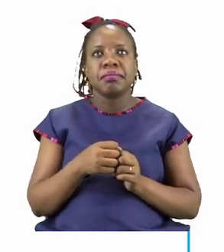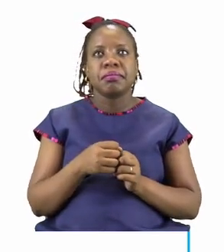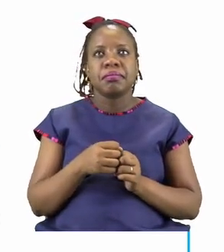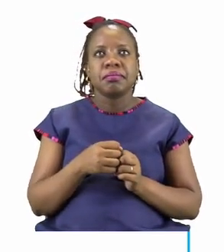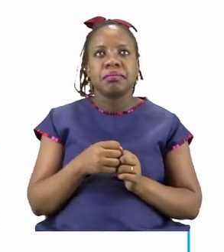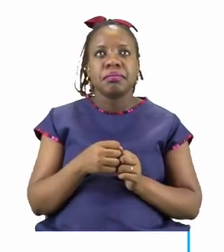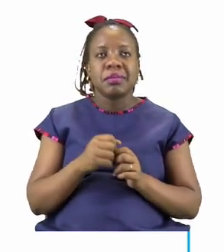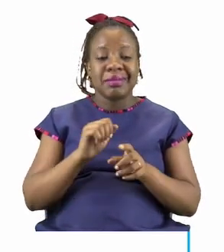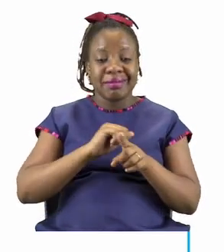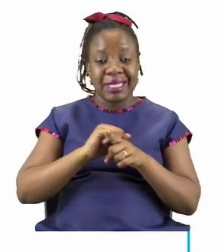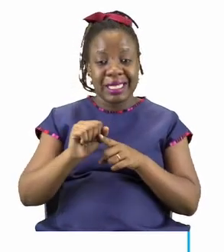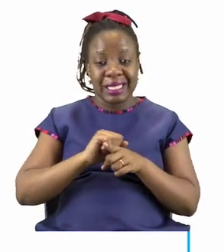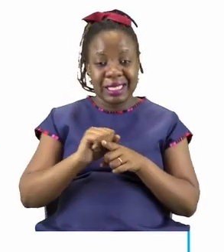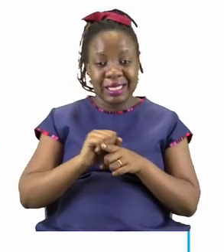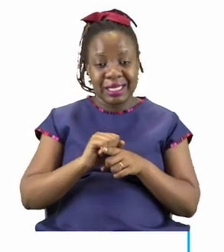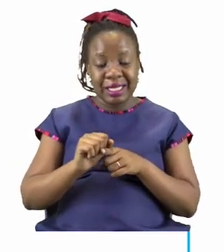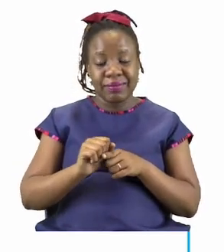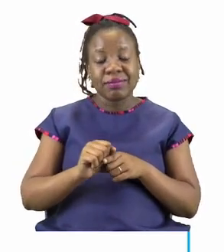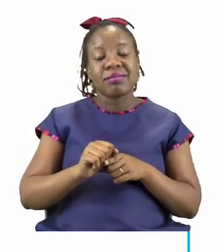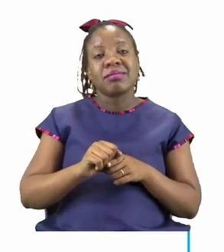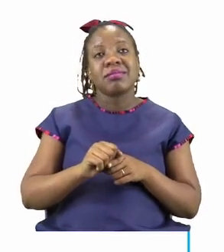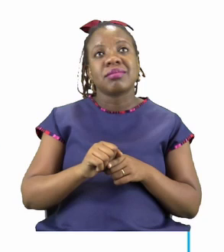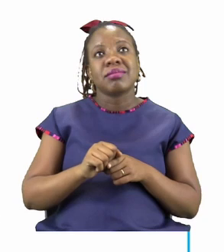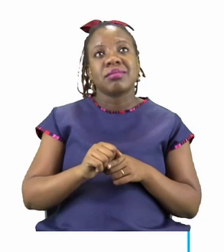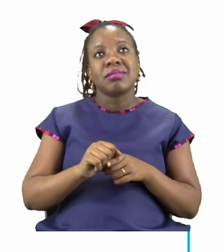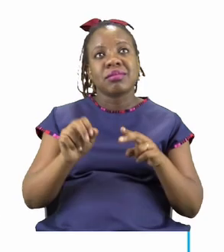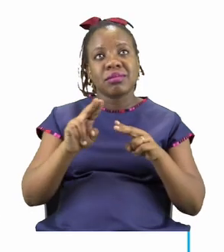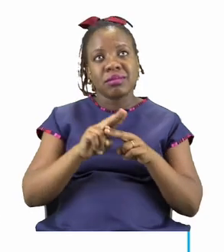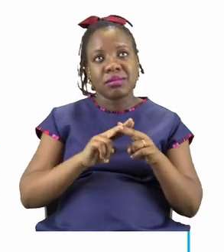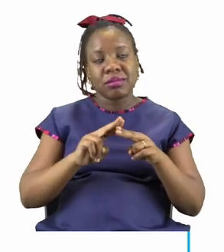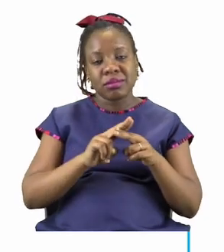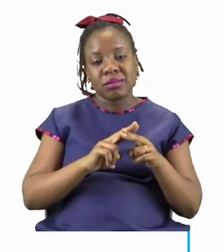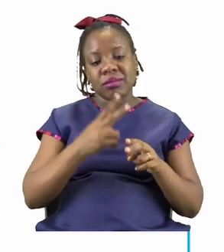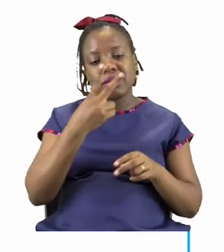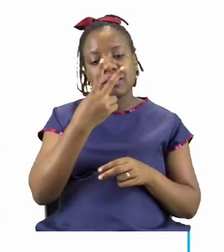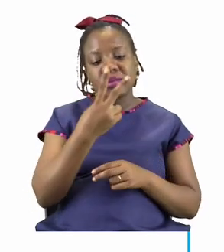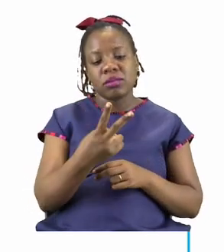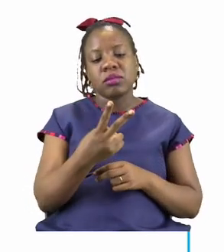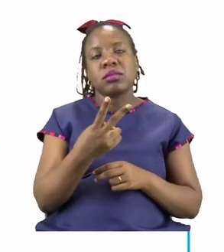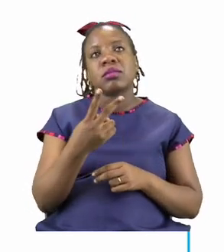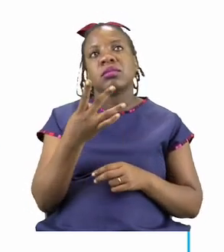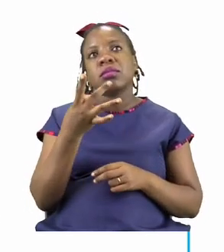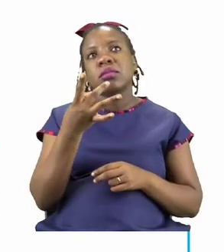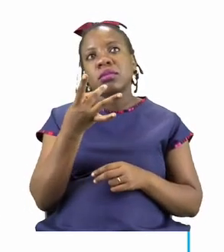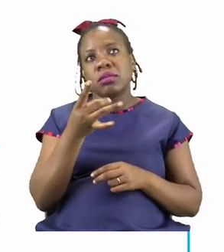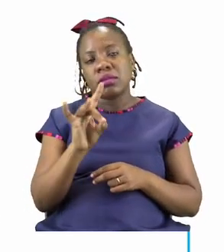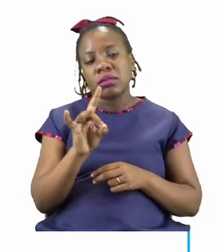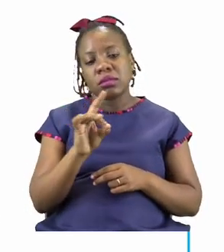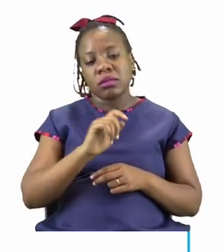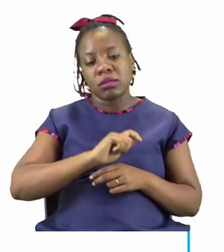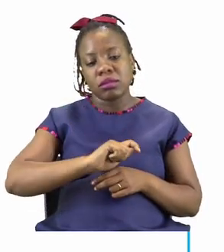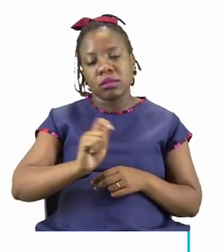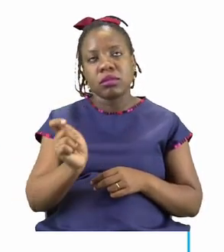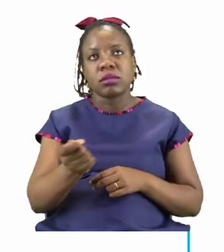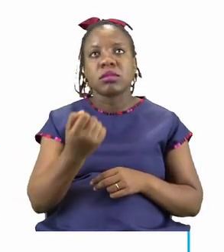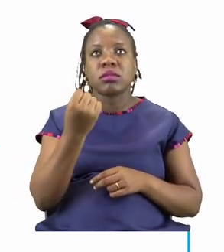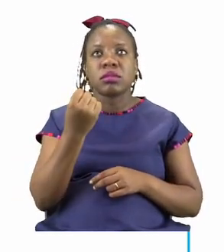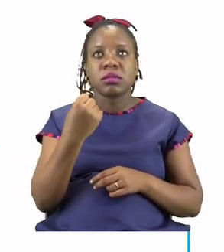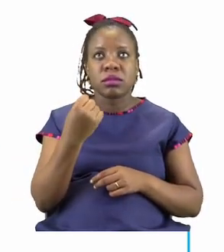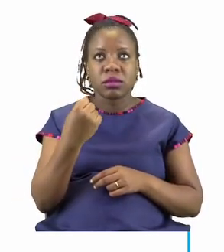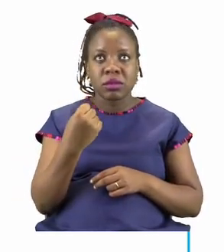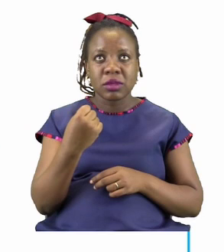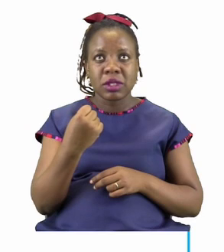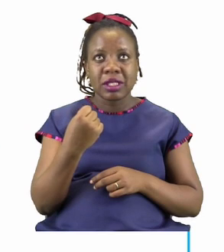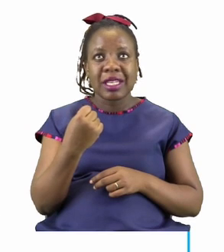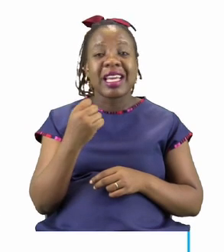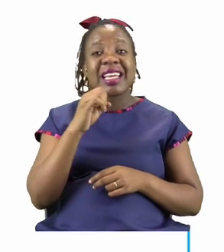each drill. Now, if he runs 4 different drills at the same time, how many tennis balls